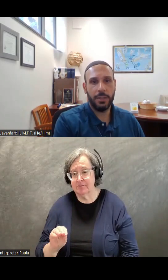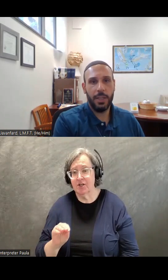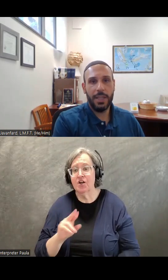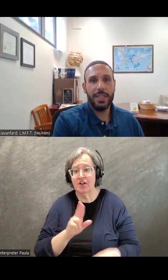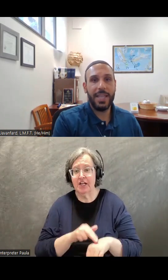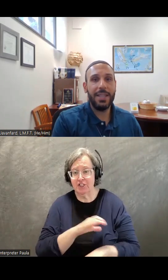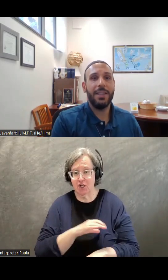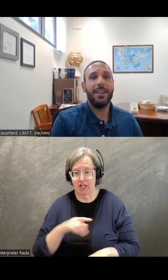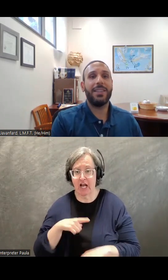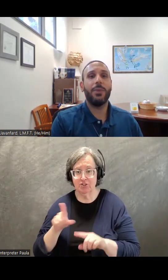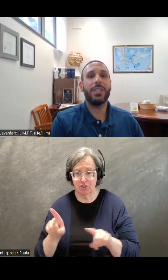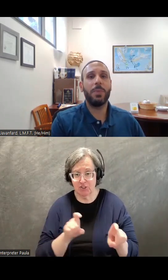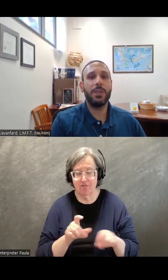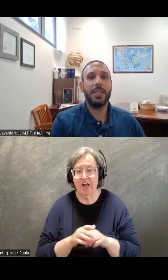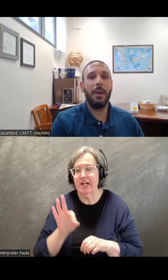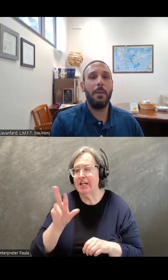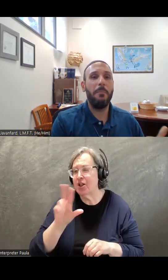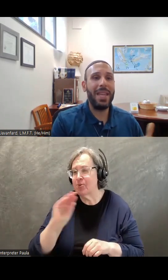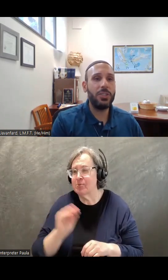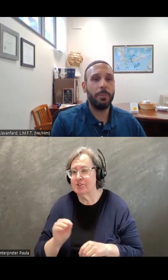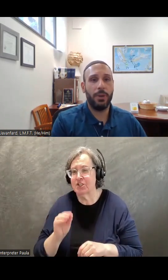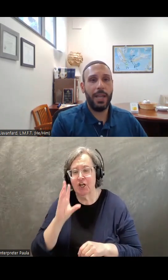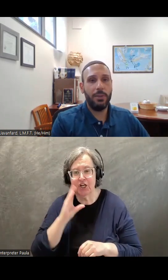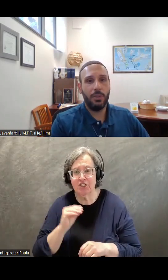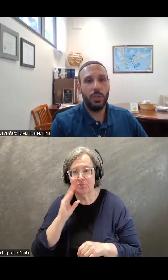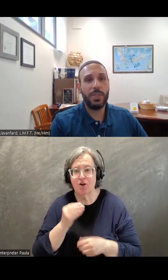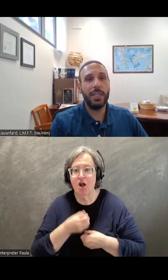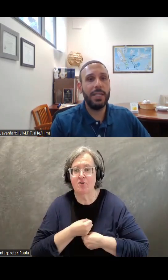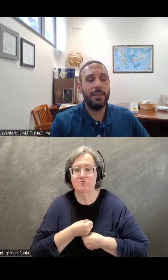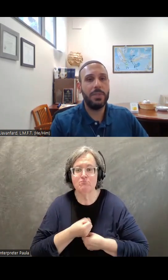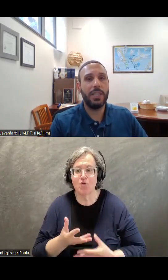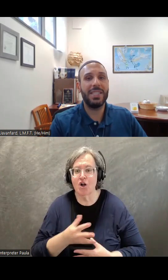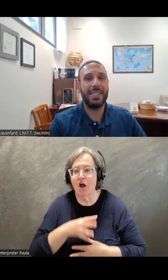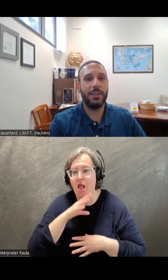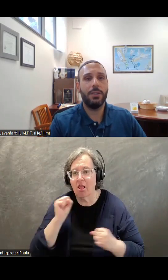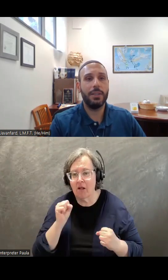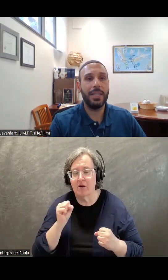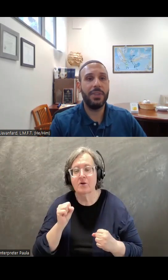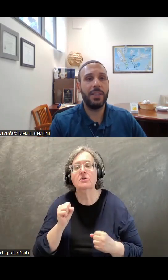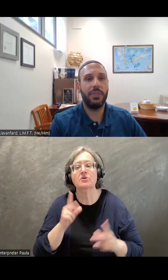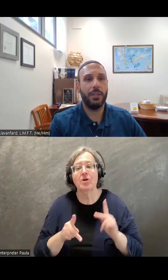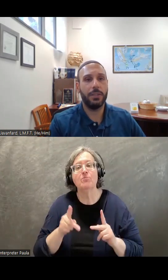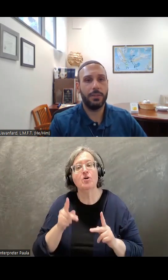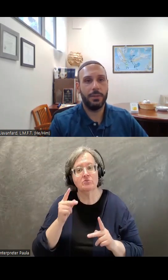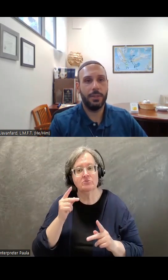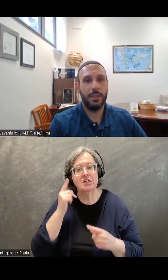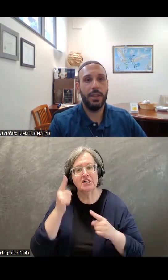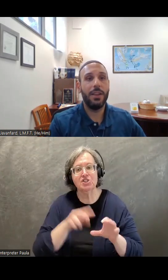survey, said that they were experiencing major burnout, which was leading them to consider leaving the